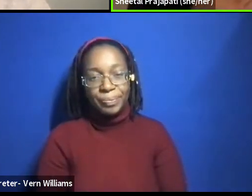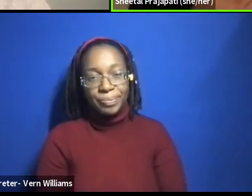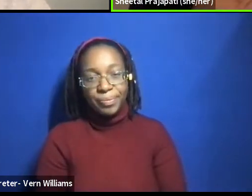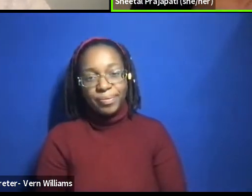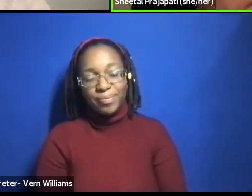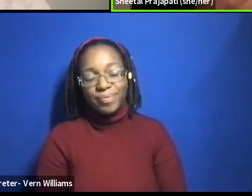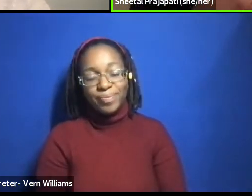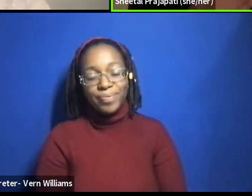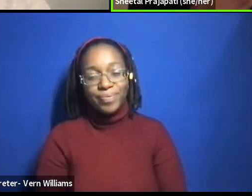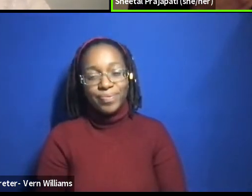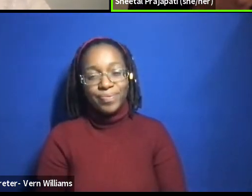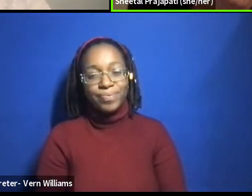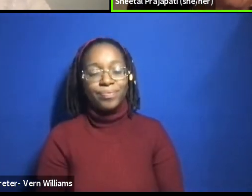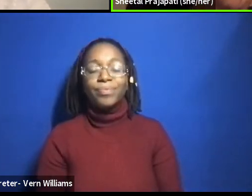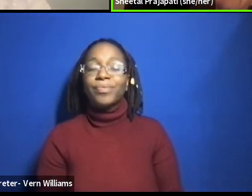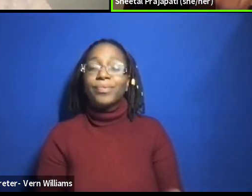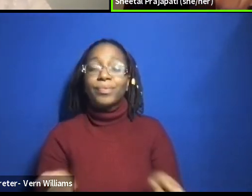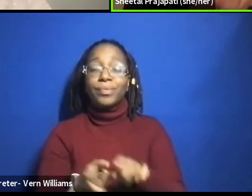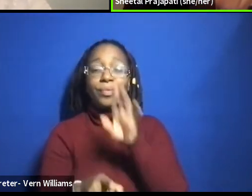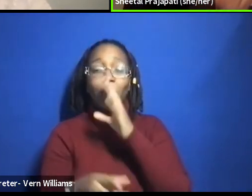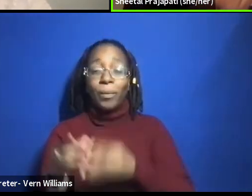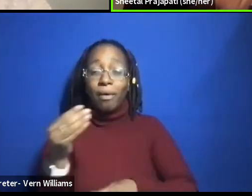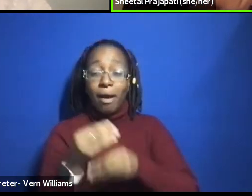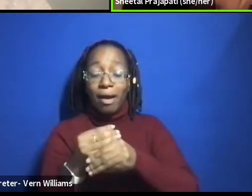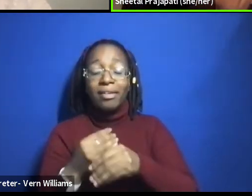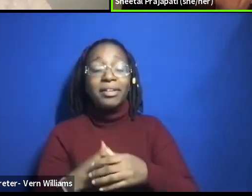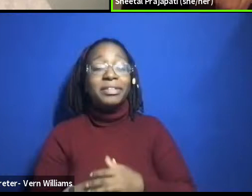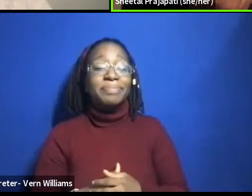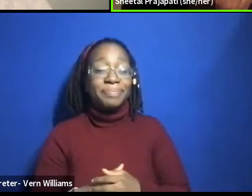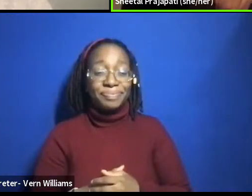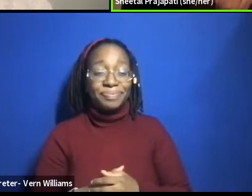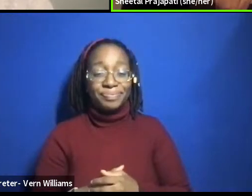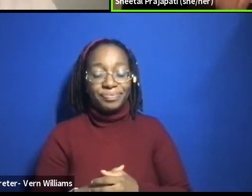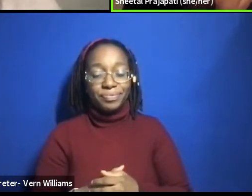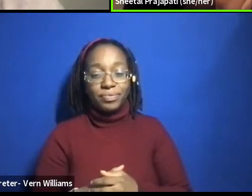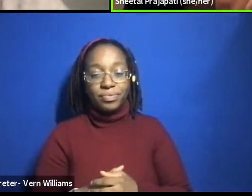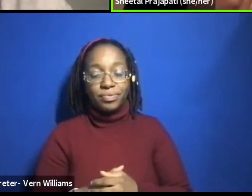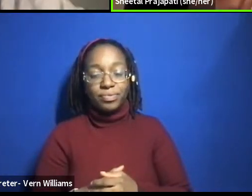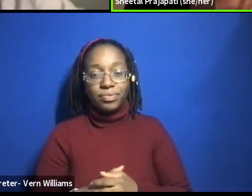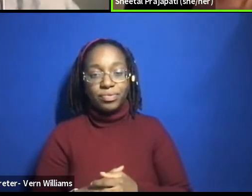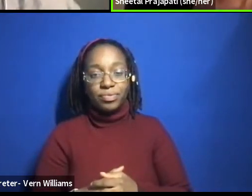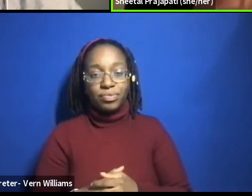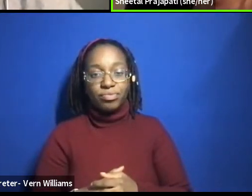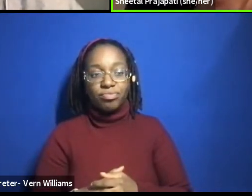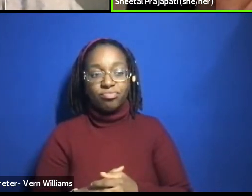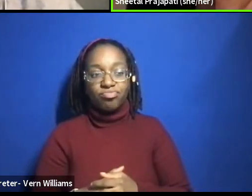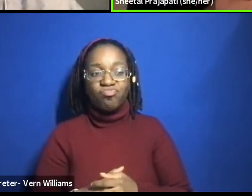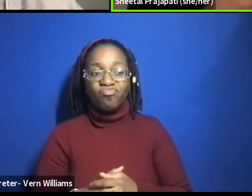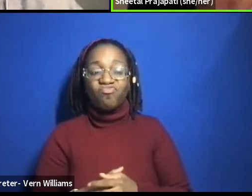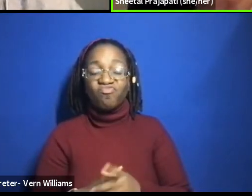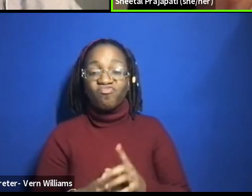I also wanted to add to that, I think that, you know, it's been really interesting